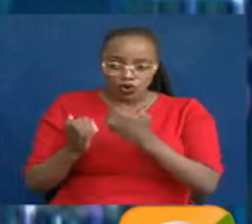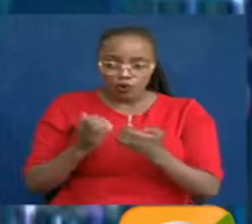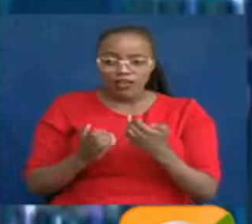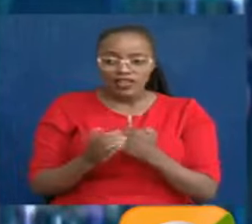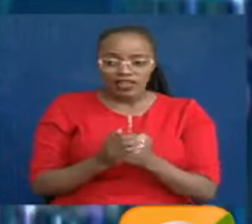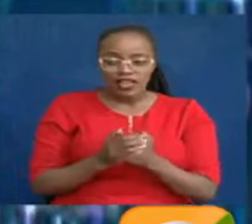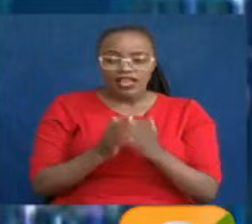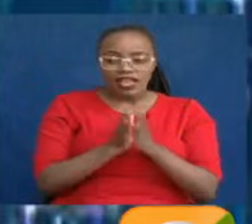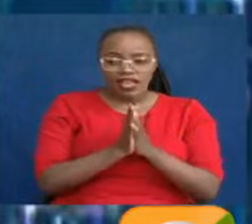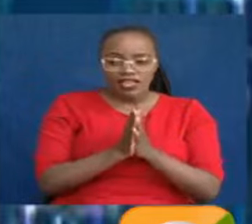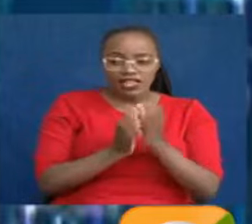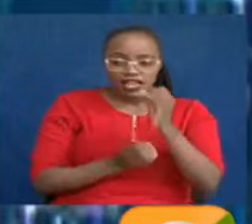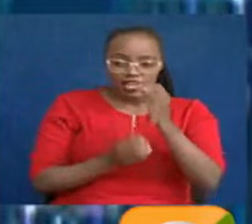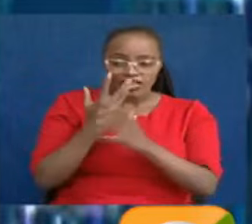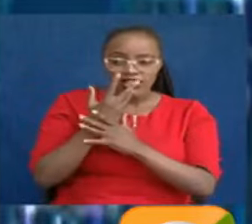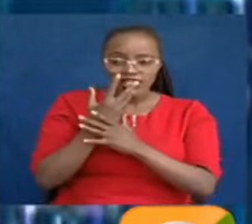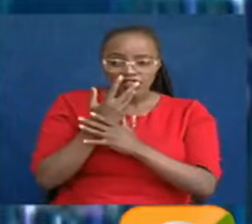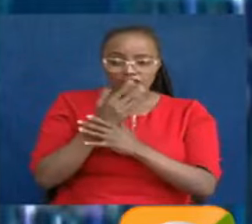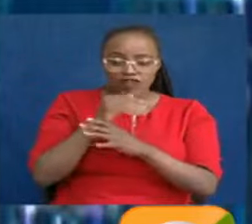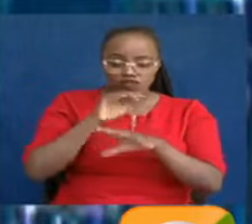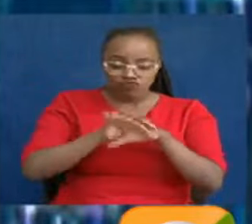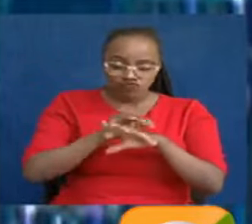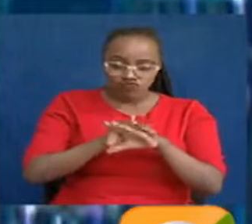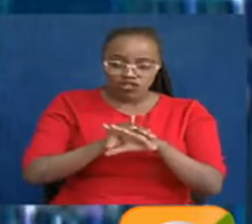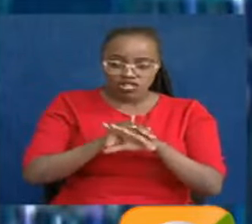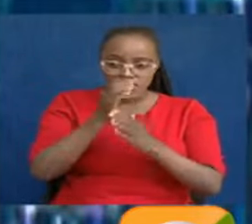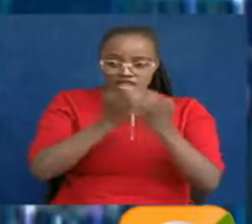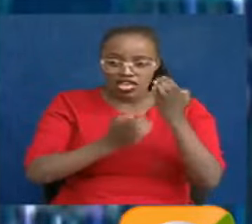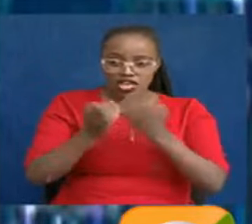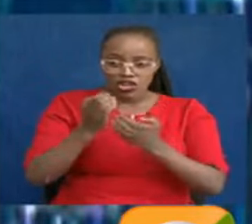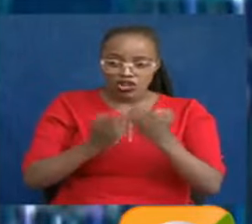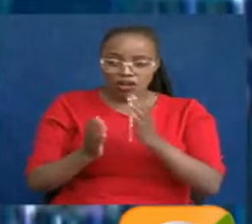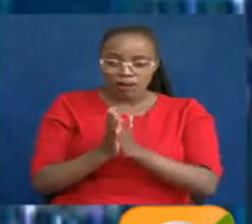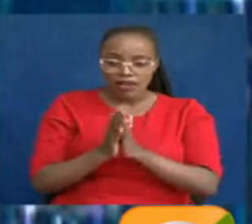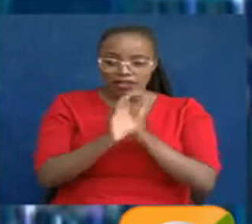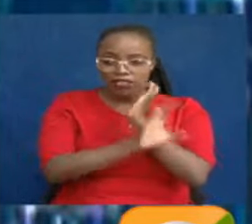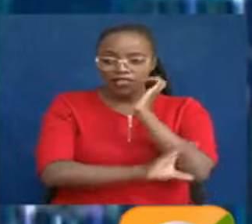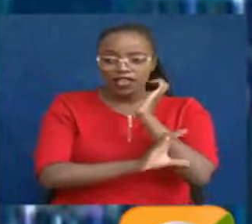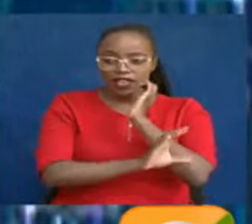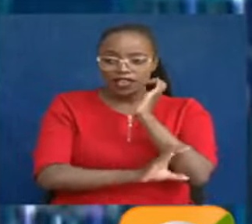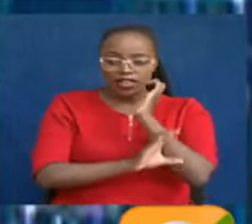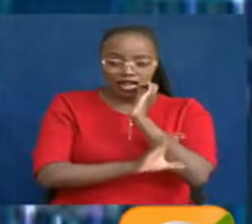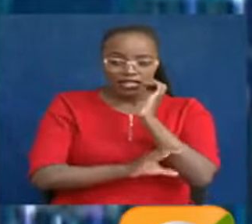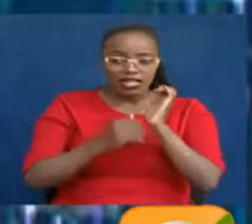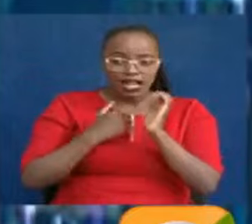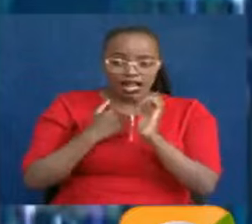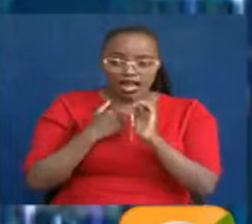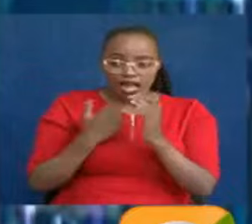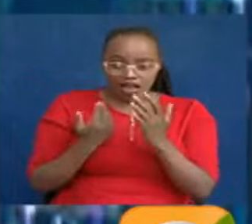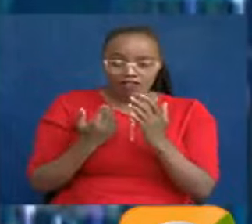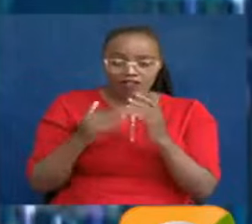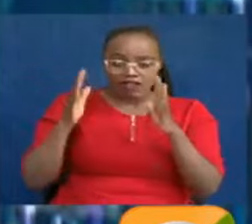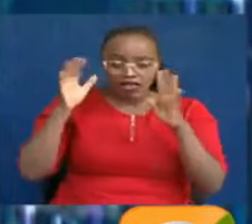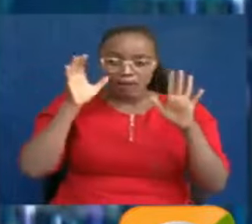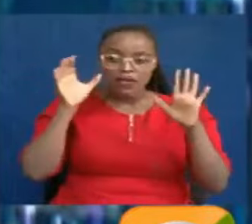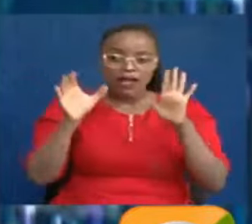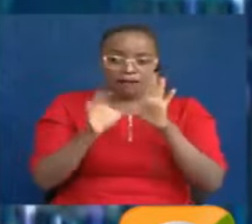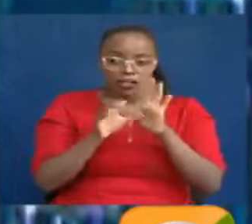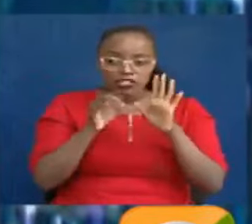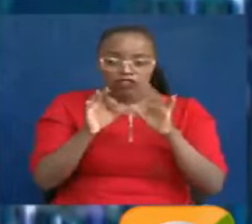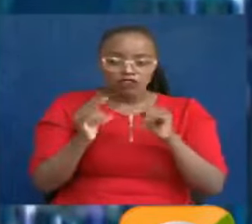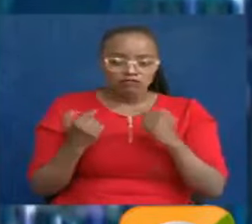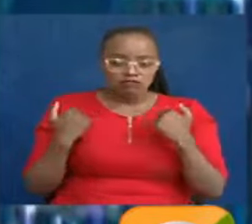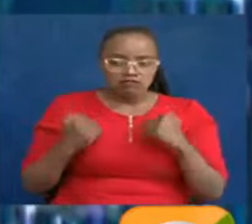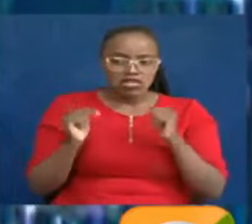also create a proper socio-economic development to the country. So I think that's where I think we might have a bigger picture of we coming